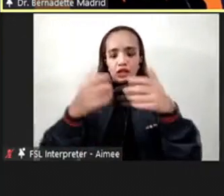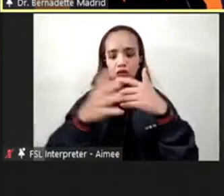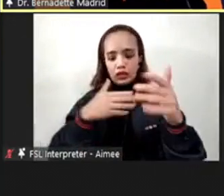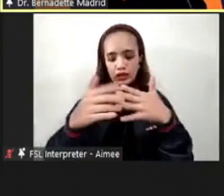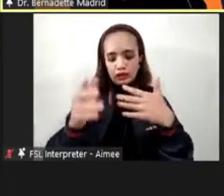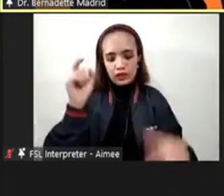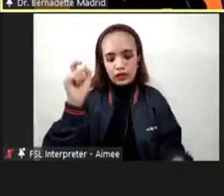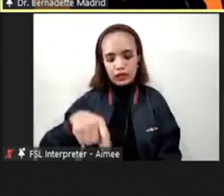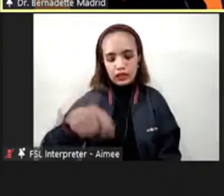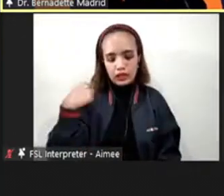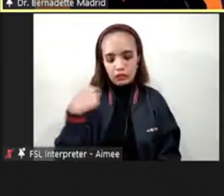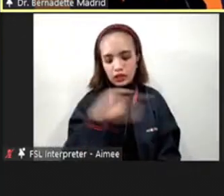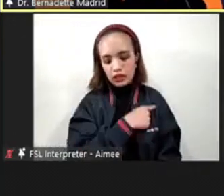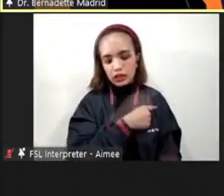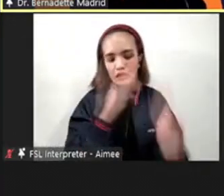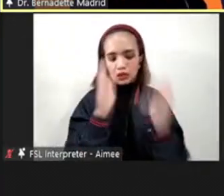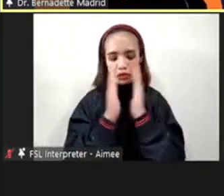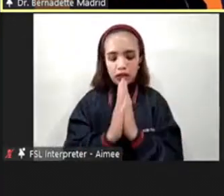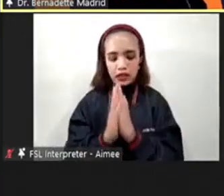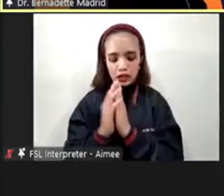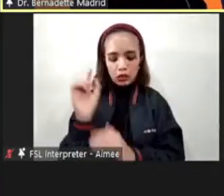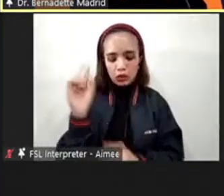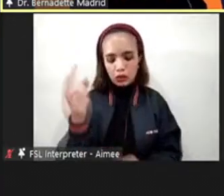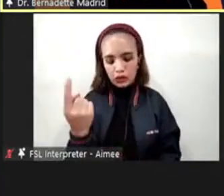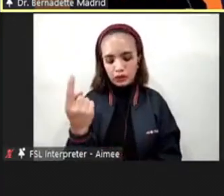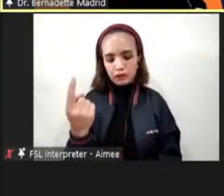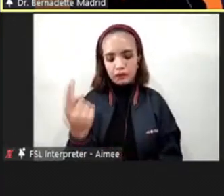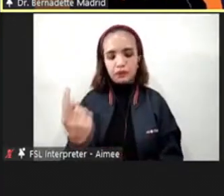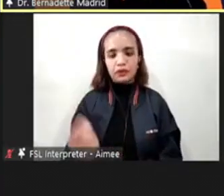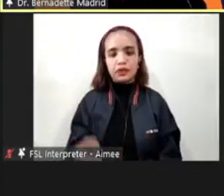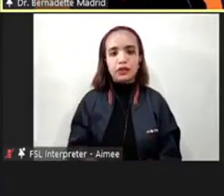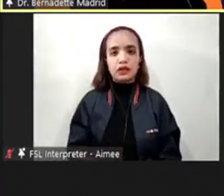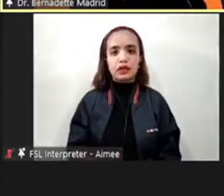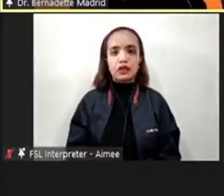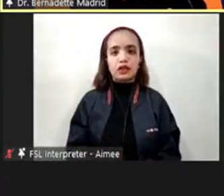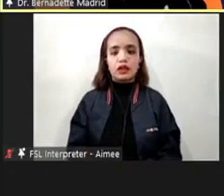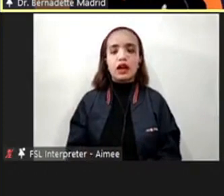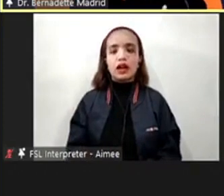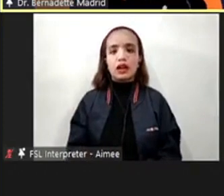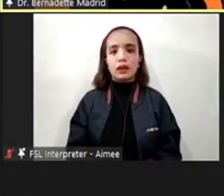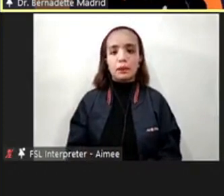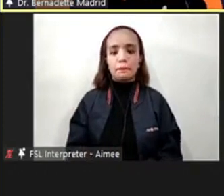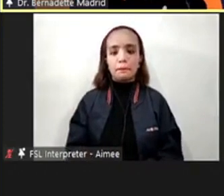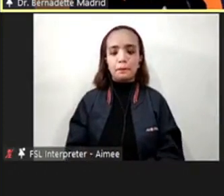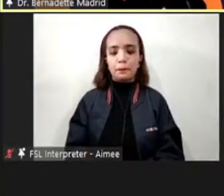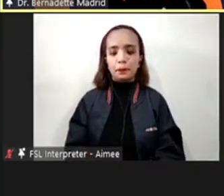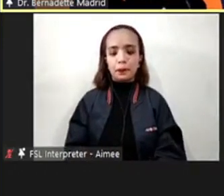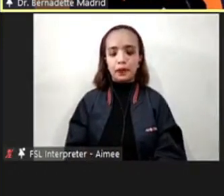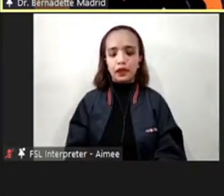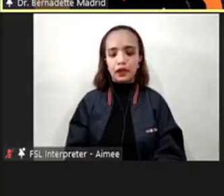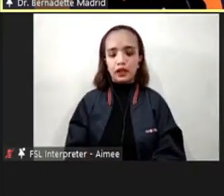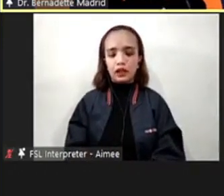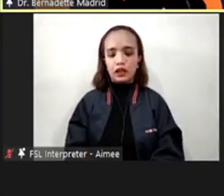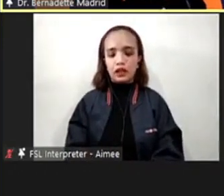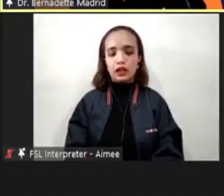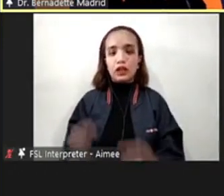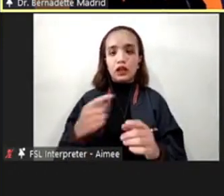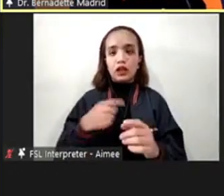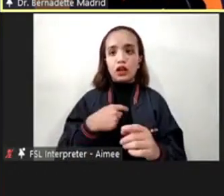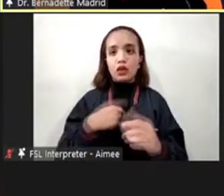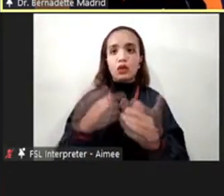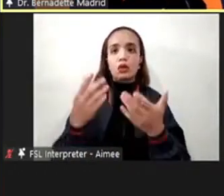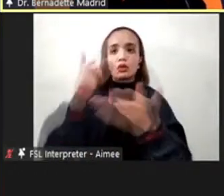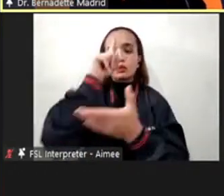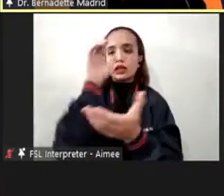magdadasal lang kami, prayer, and it's there. My belief in divine